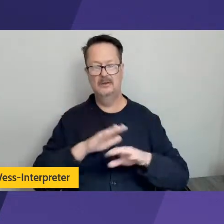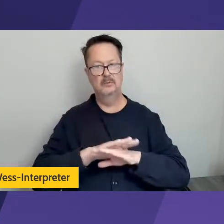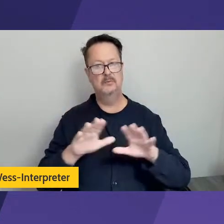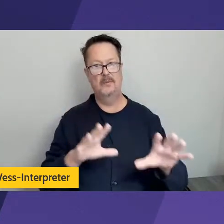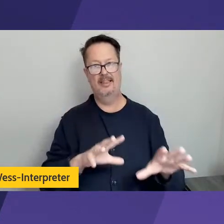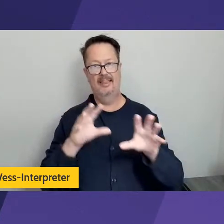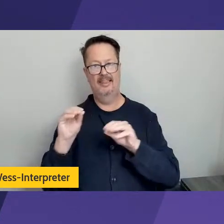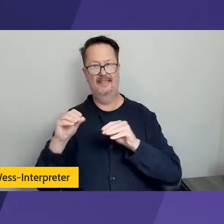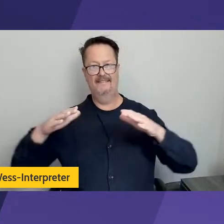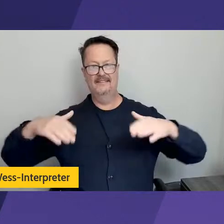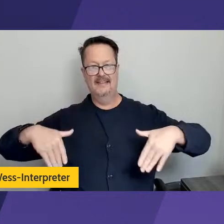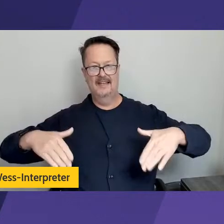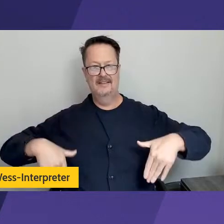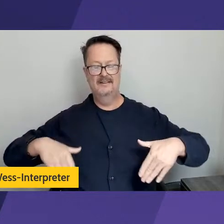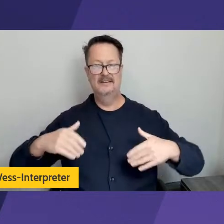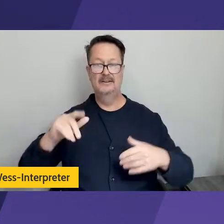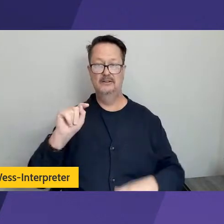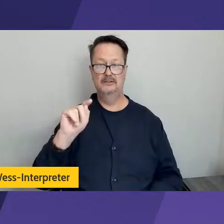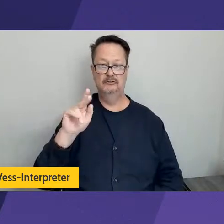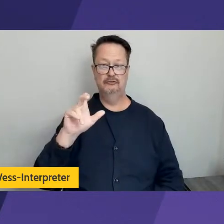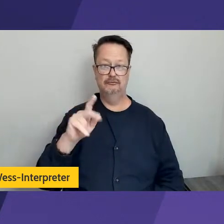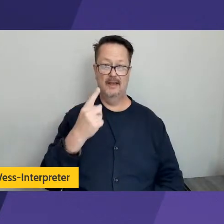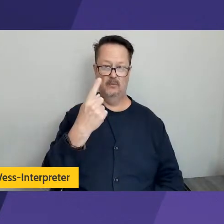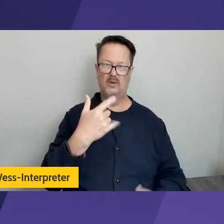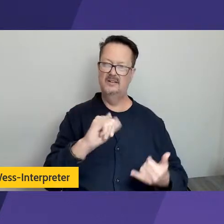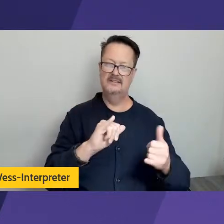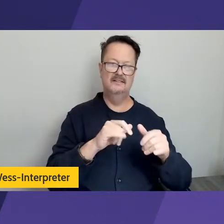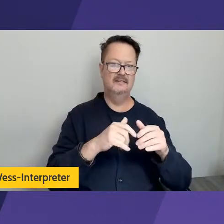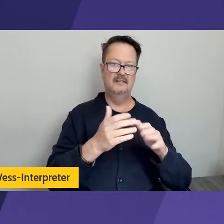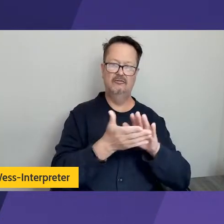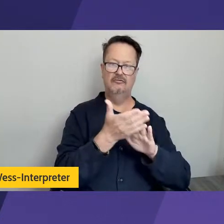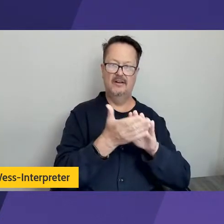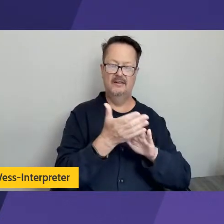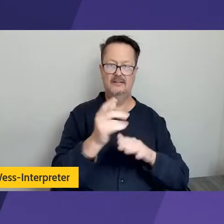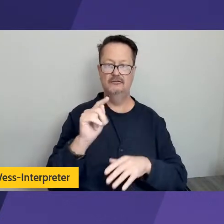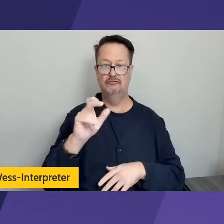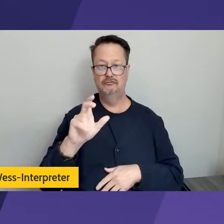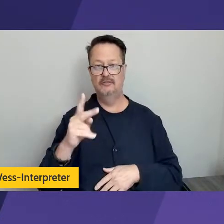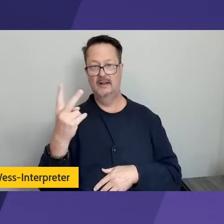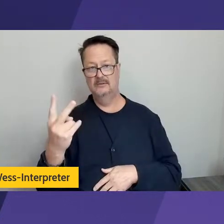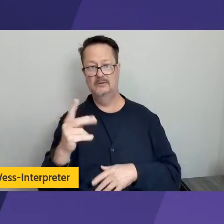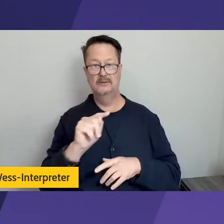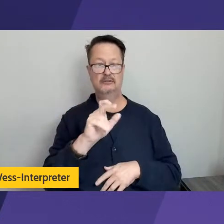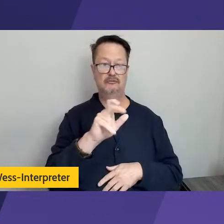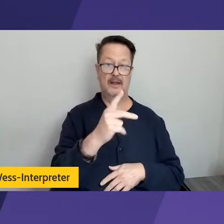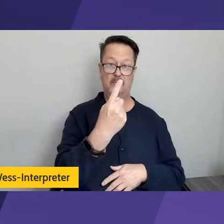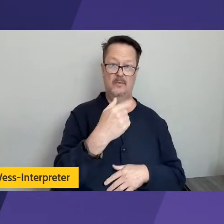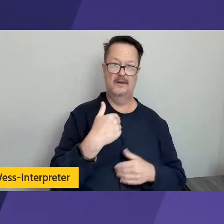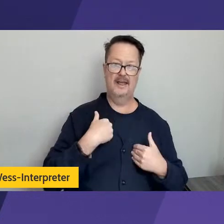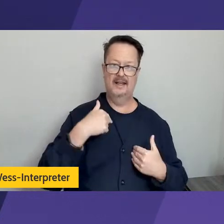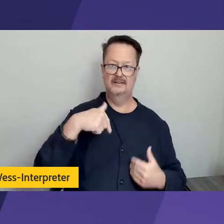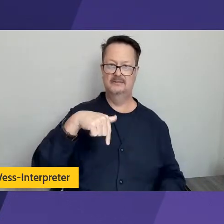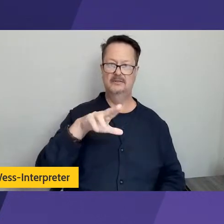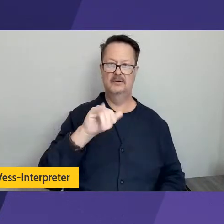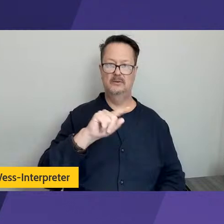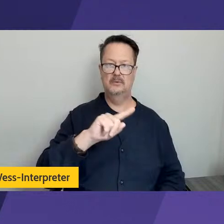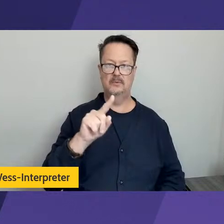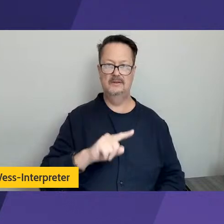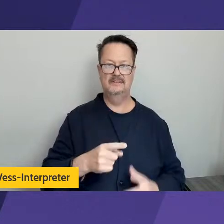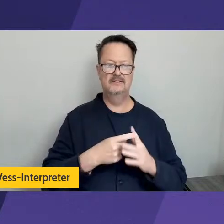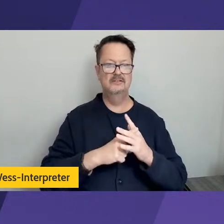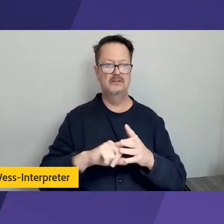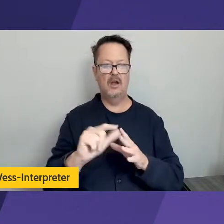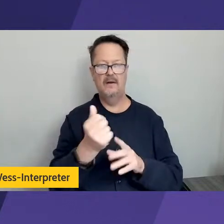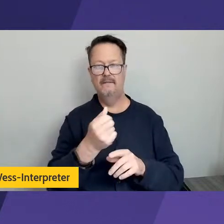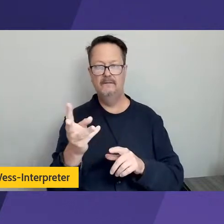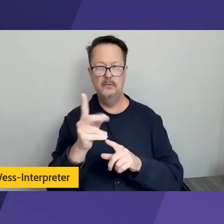We have Track 1 running and Track 2. And in Track 1, we have a quiz. And it's starting in a few minutes.